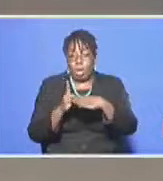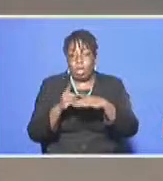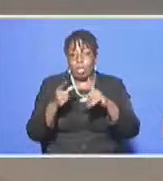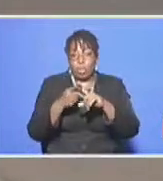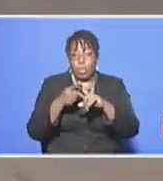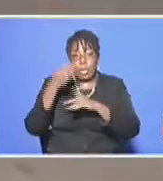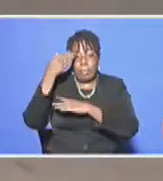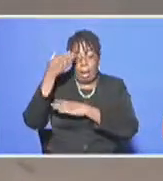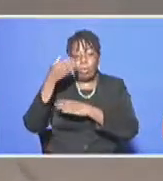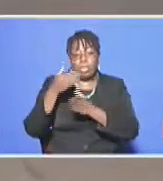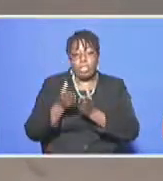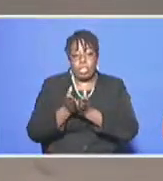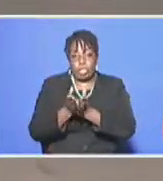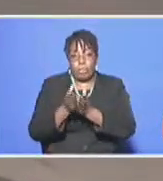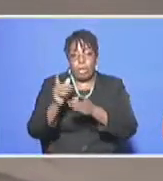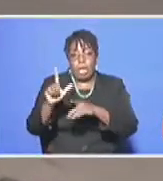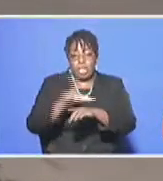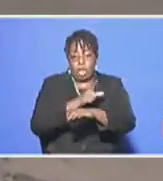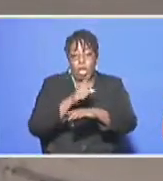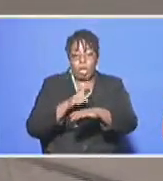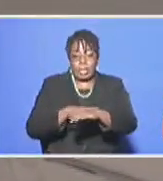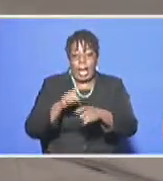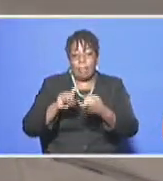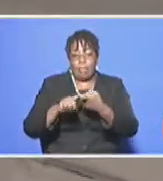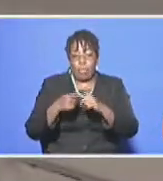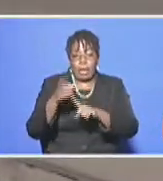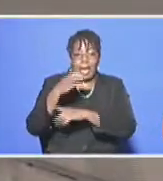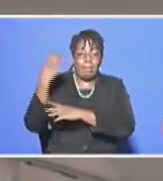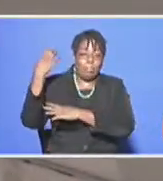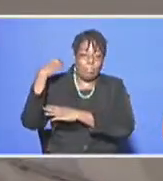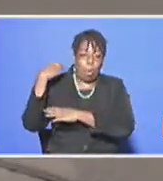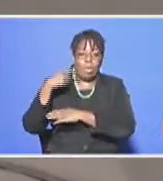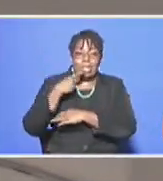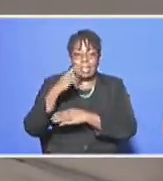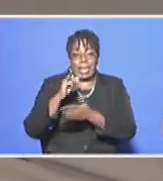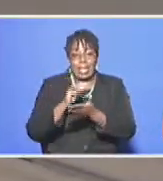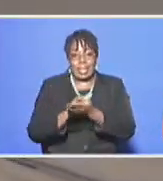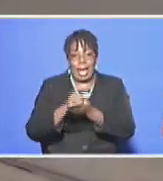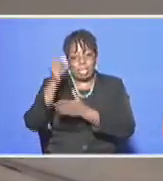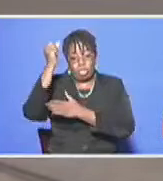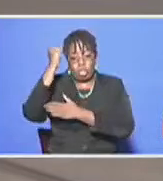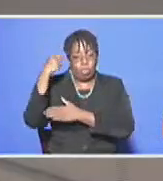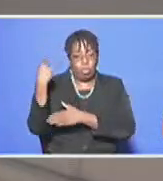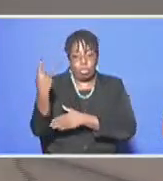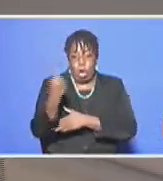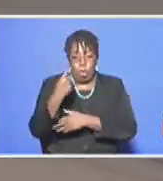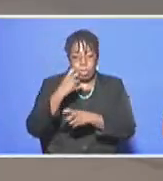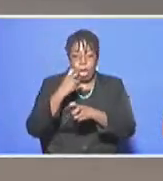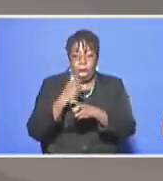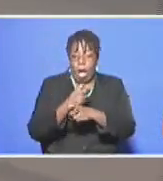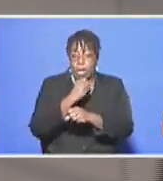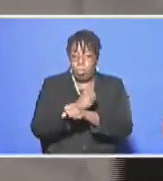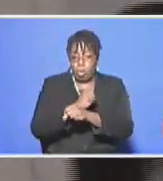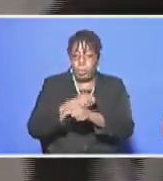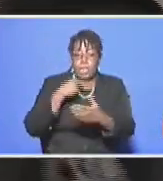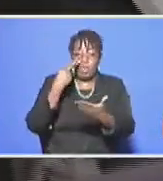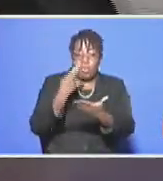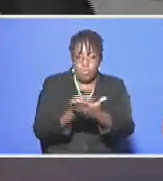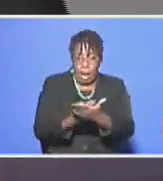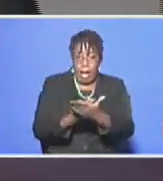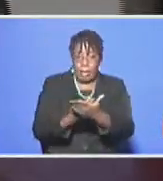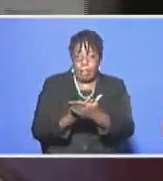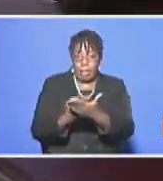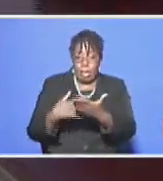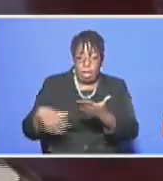ship. Longtime friend and boss Anthony E. Knowles says Shervin was always a vigilant worker, but when he arrived on the scene